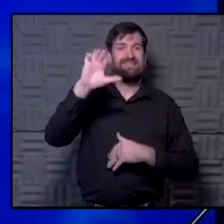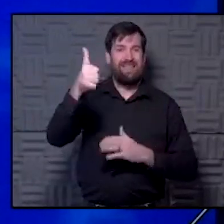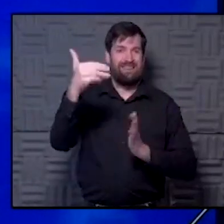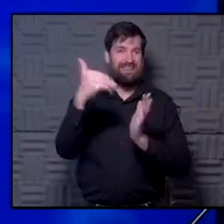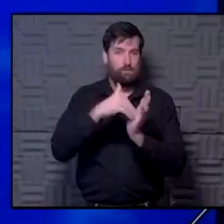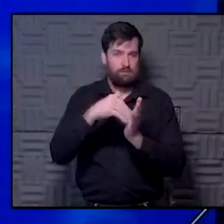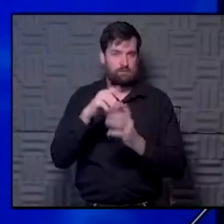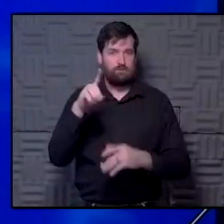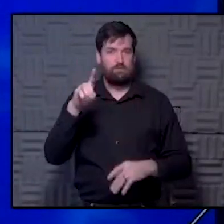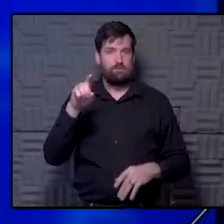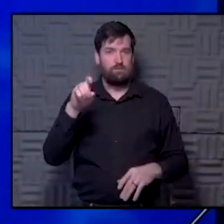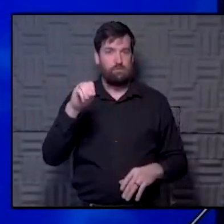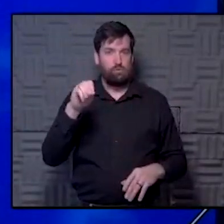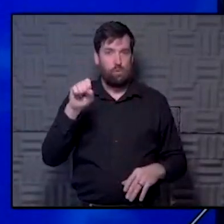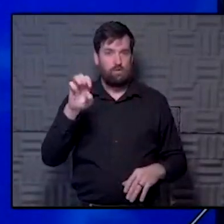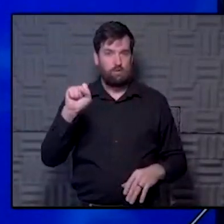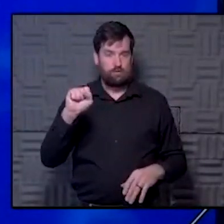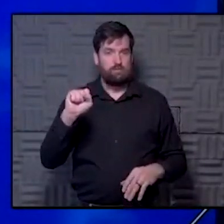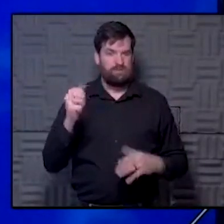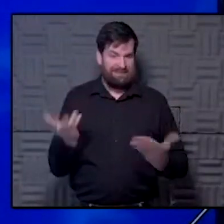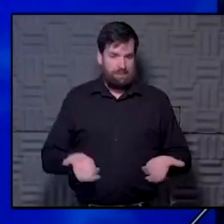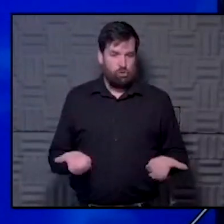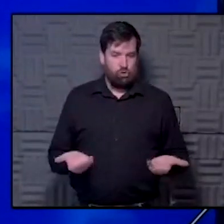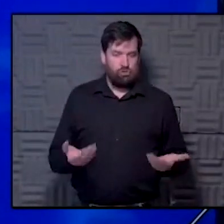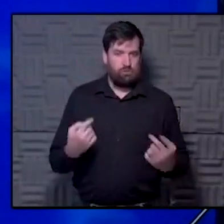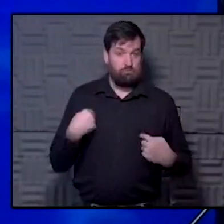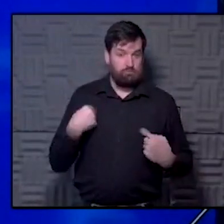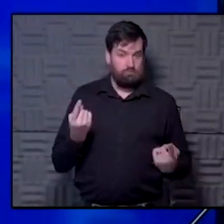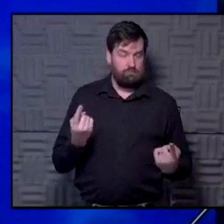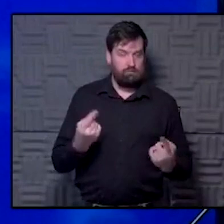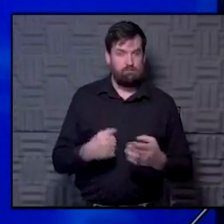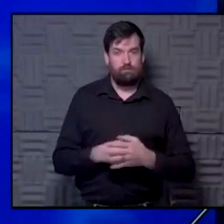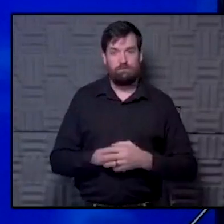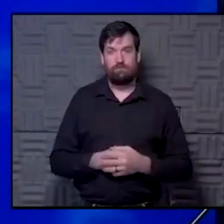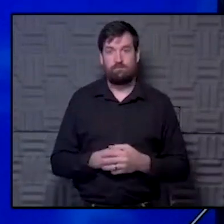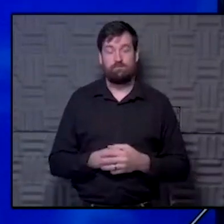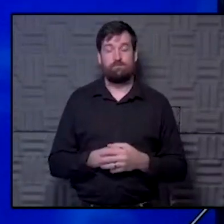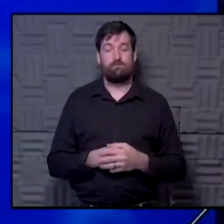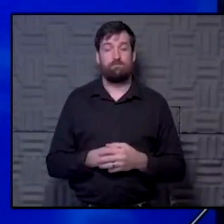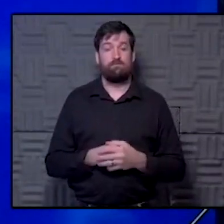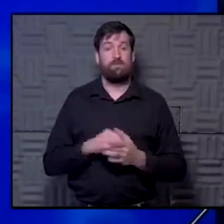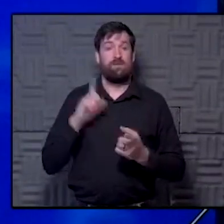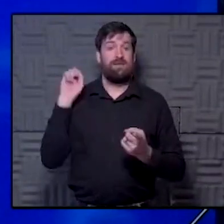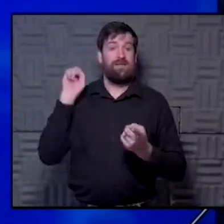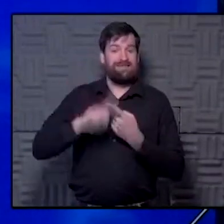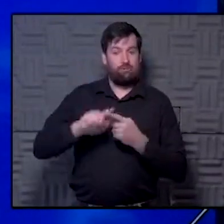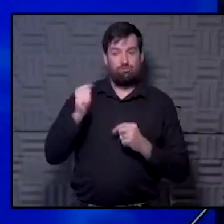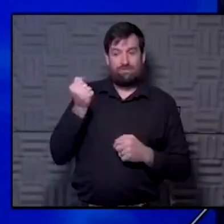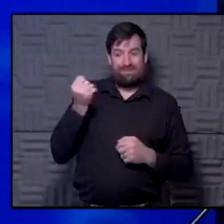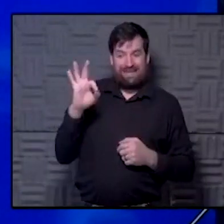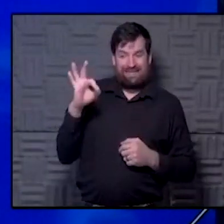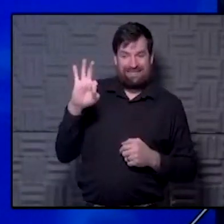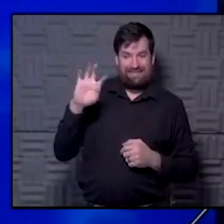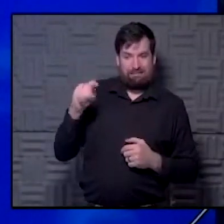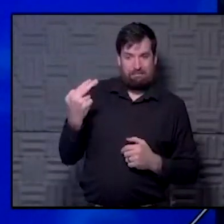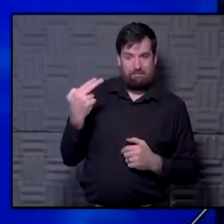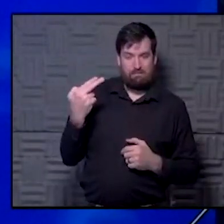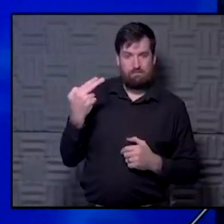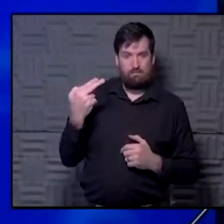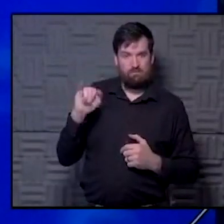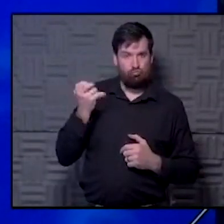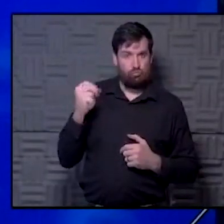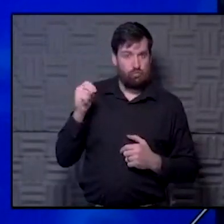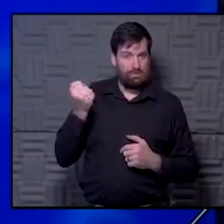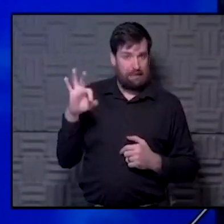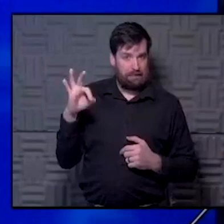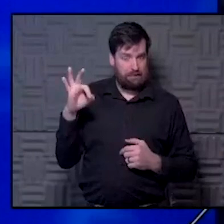here on our campus so far to date. And through the 19th of